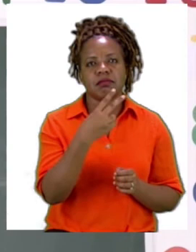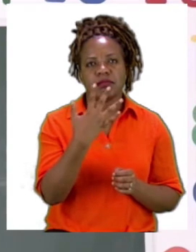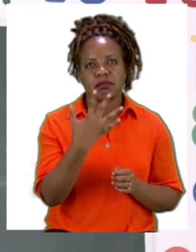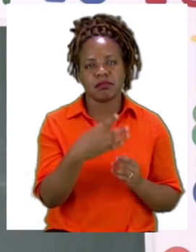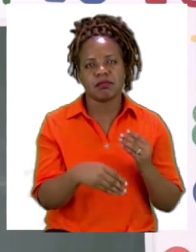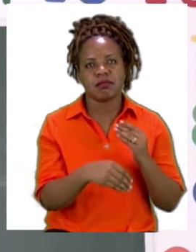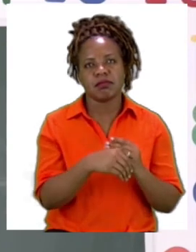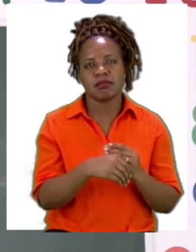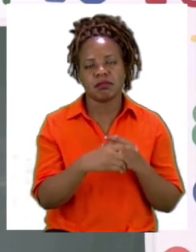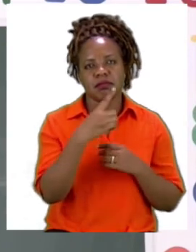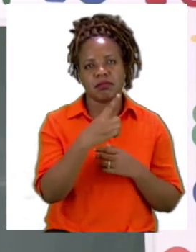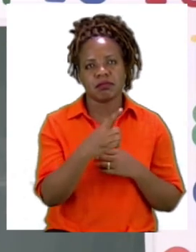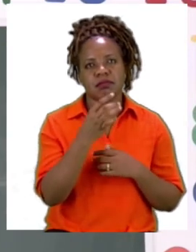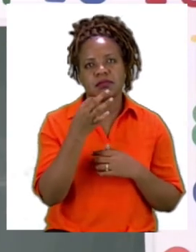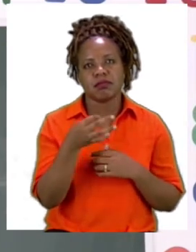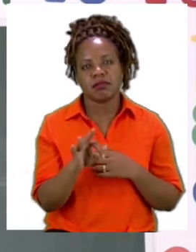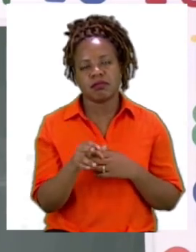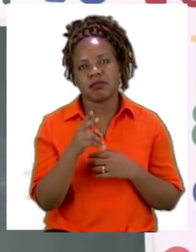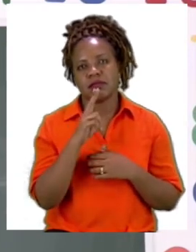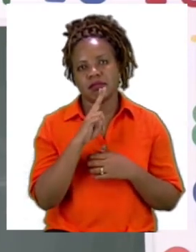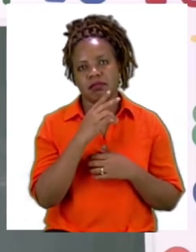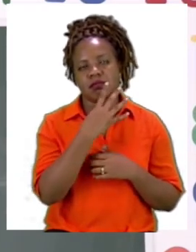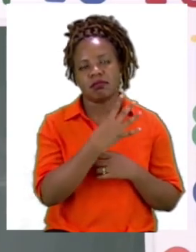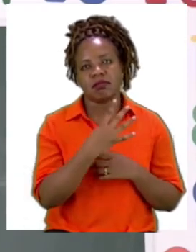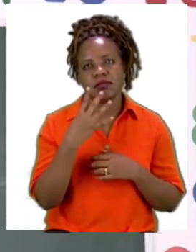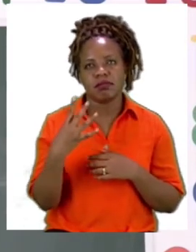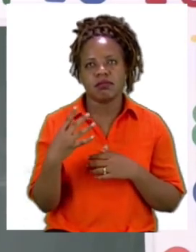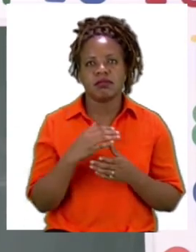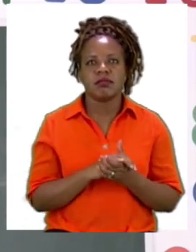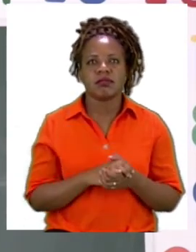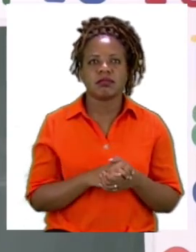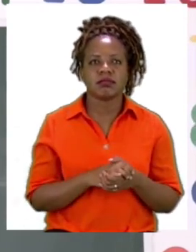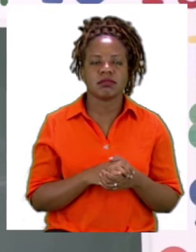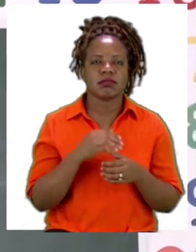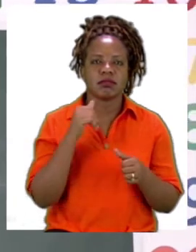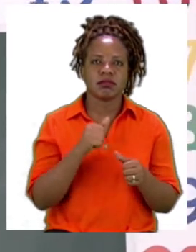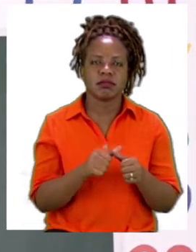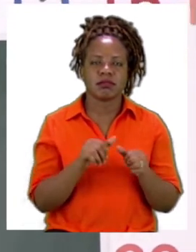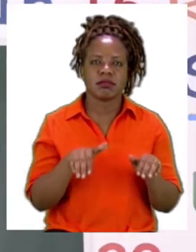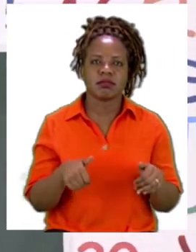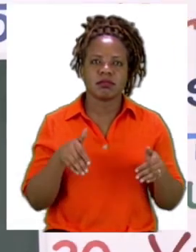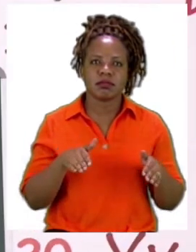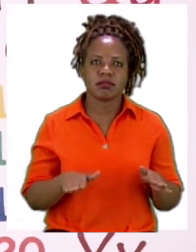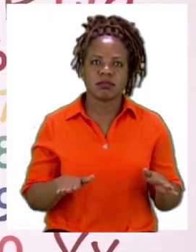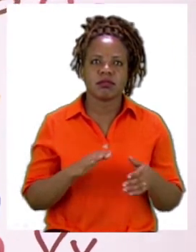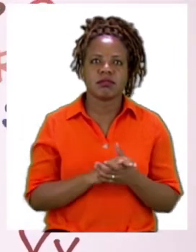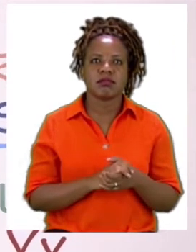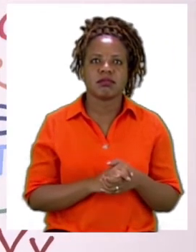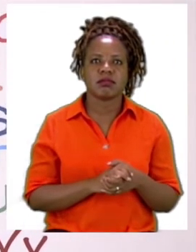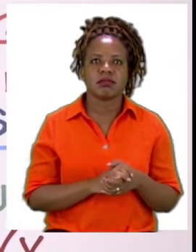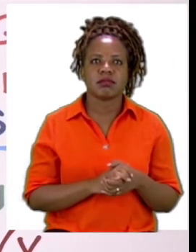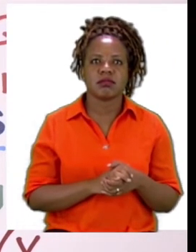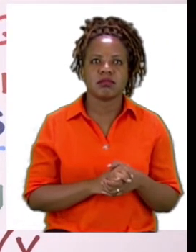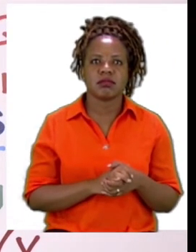19 equals 44. So remember, boys and girls, when you're adding, make sure